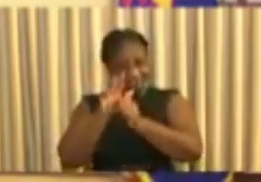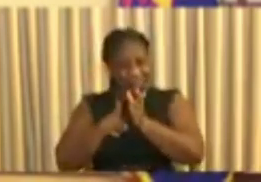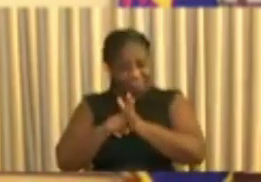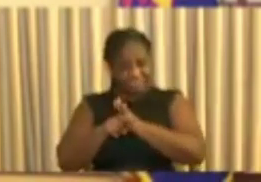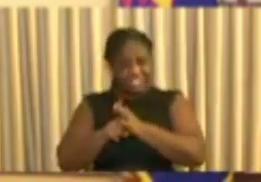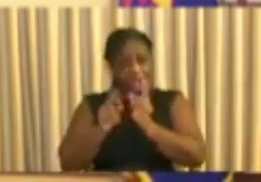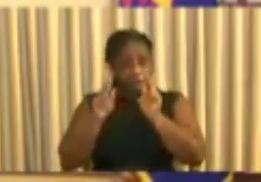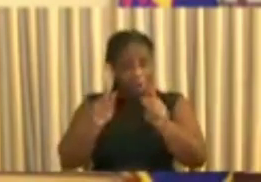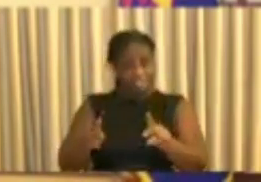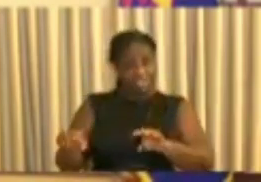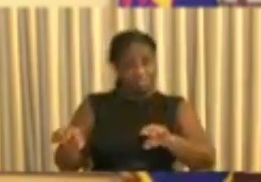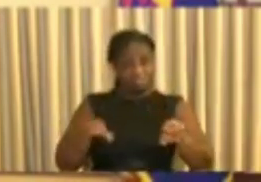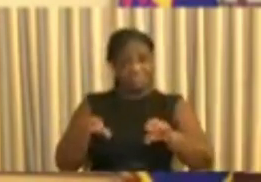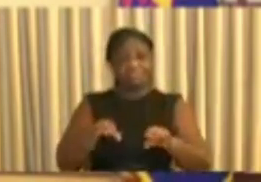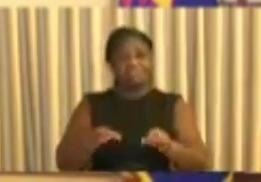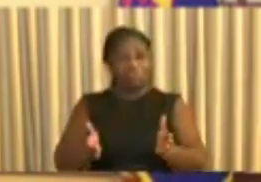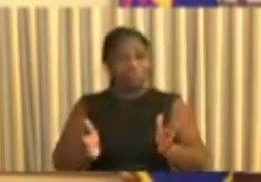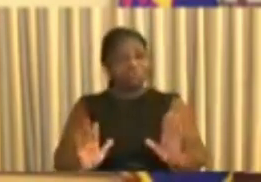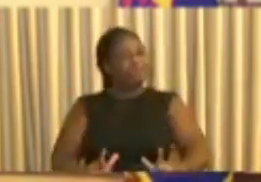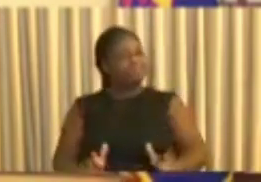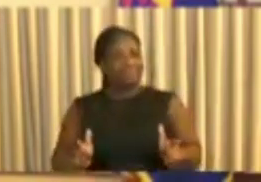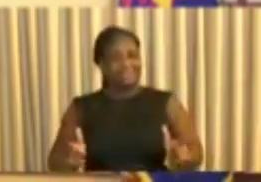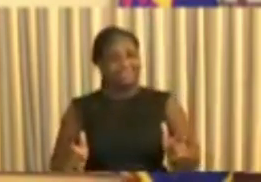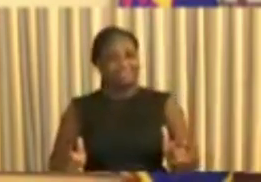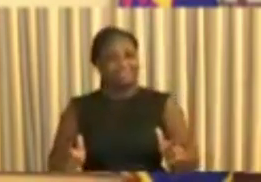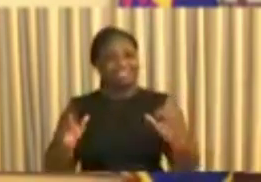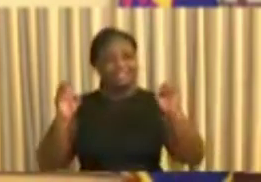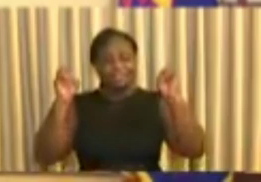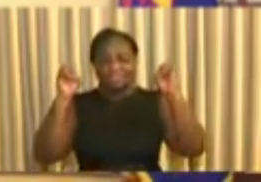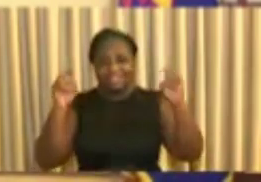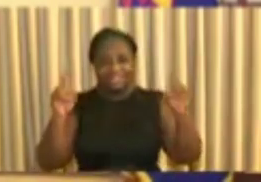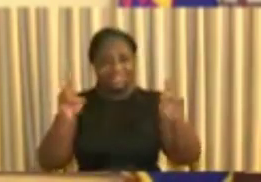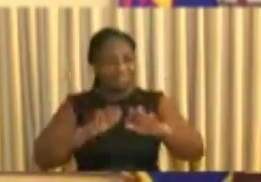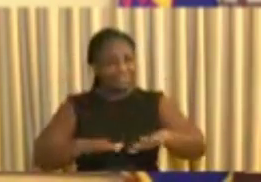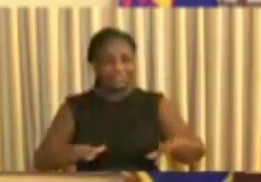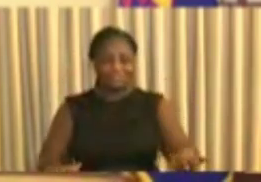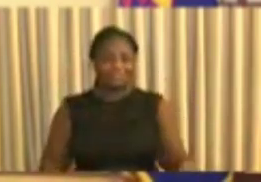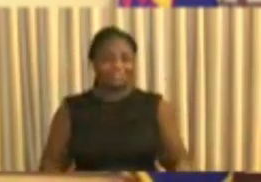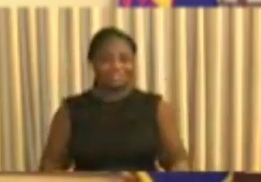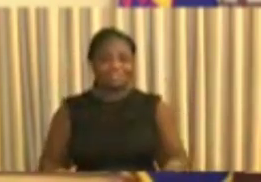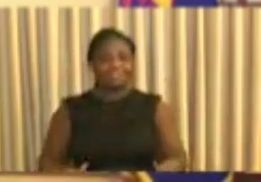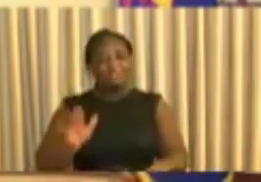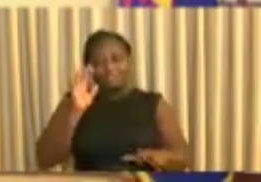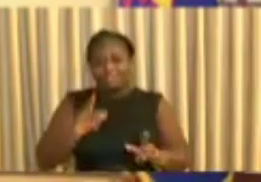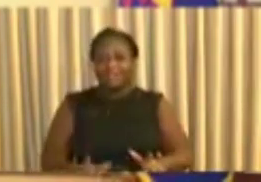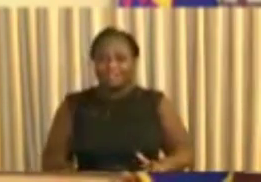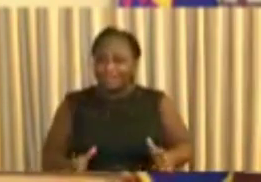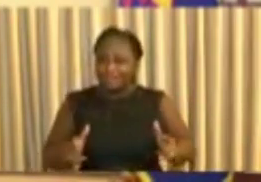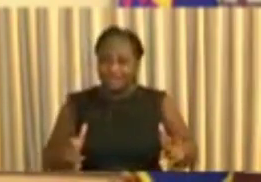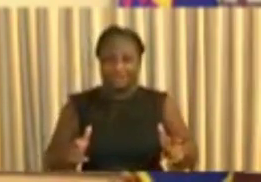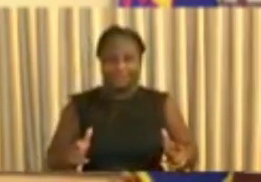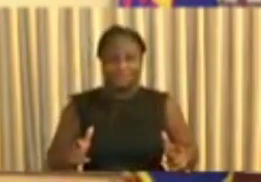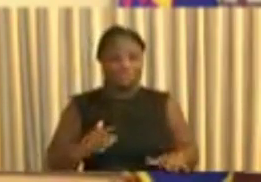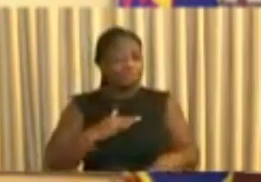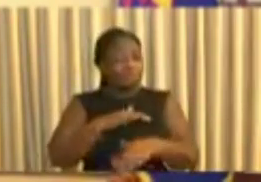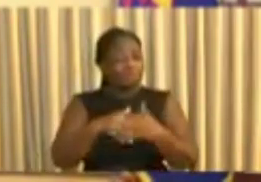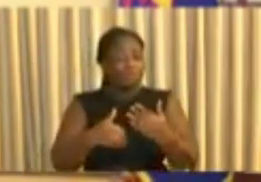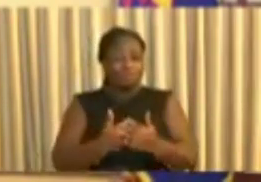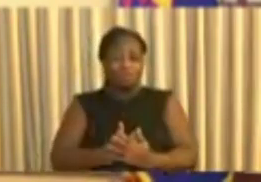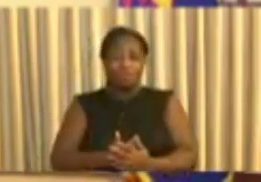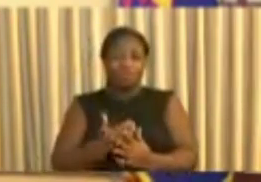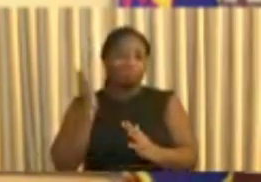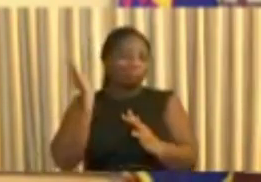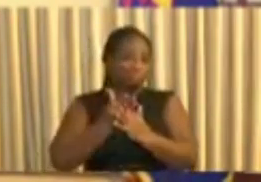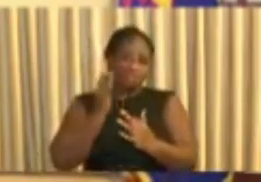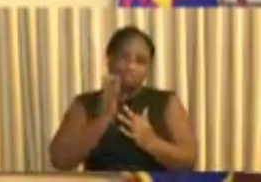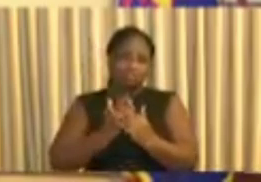personal movements, way of life, the education of your children, your livelihoods have all been disturbed by